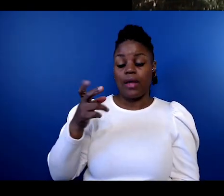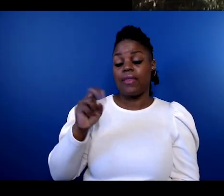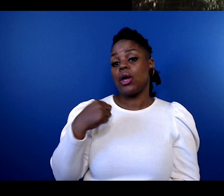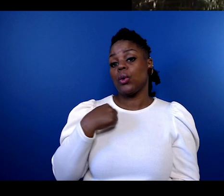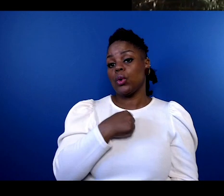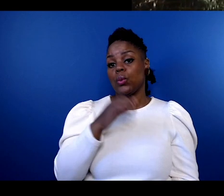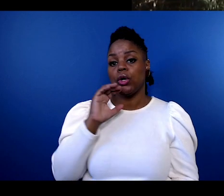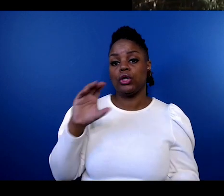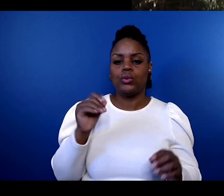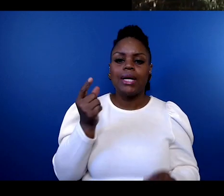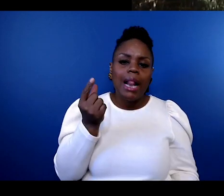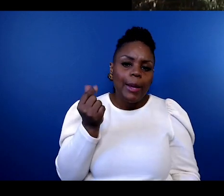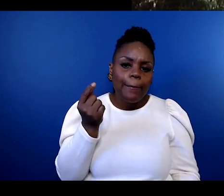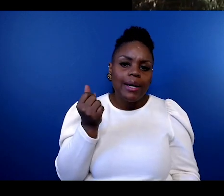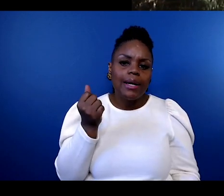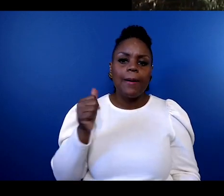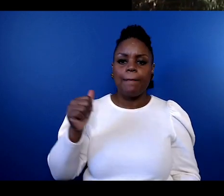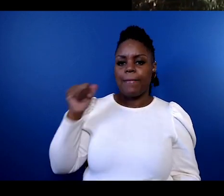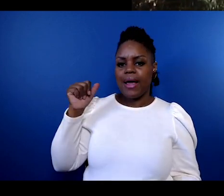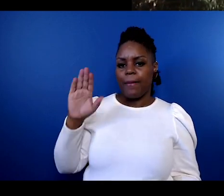Bring the hands together into prayer.